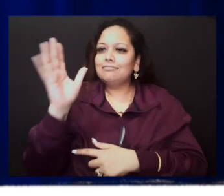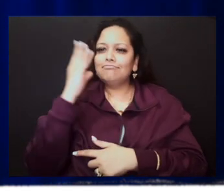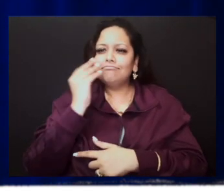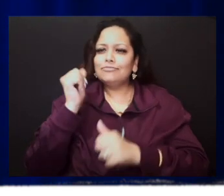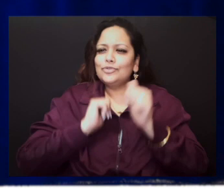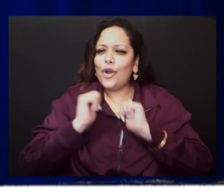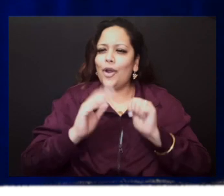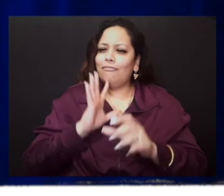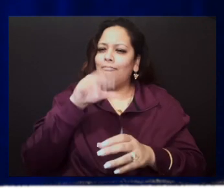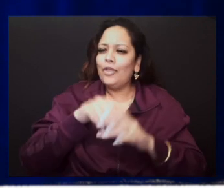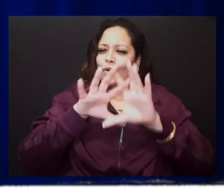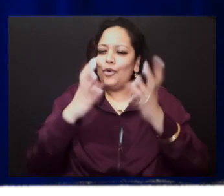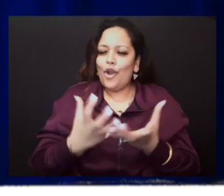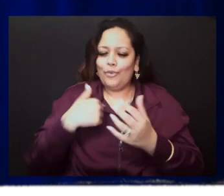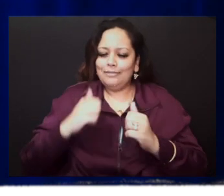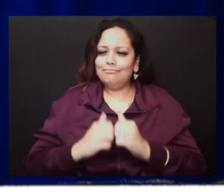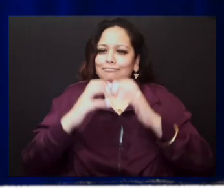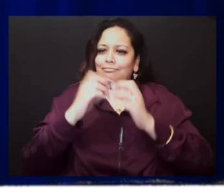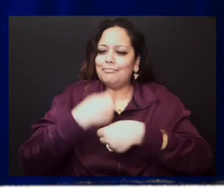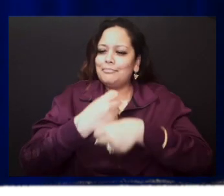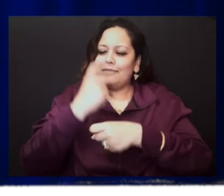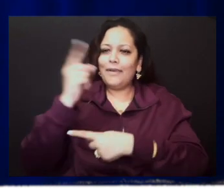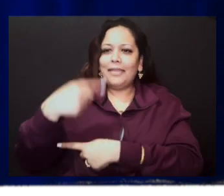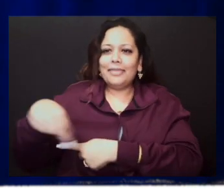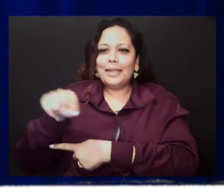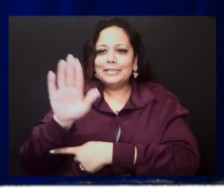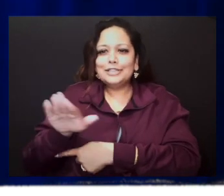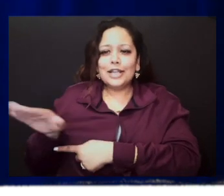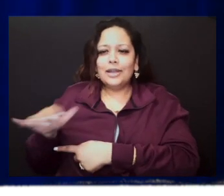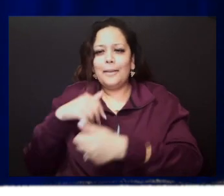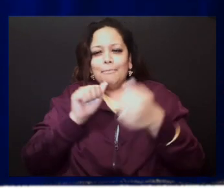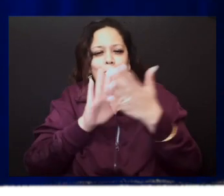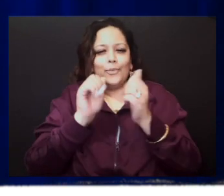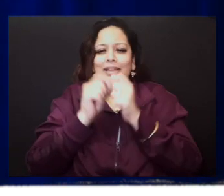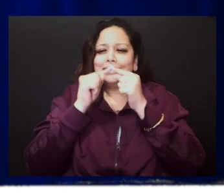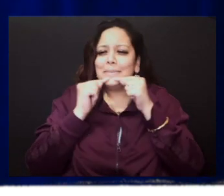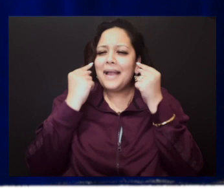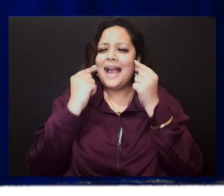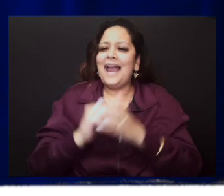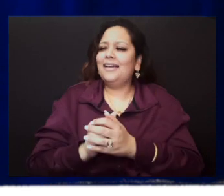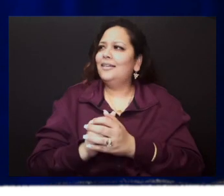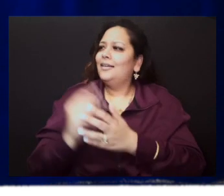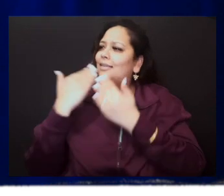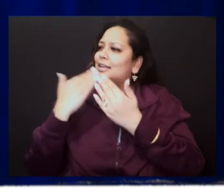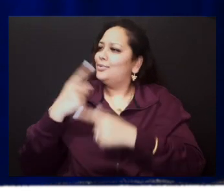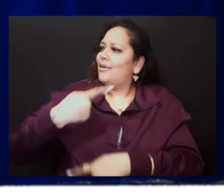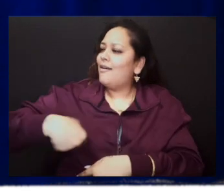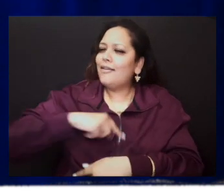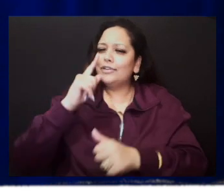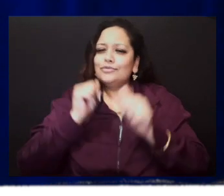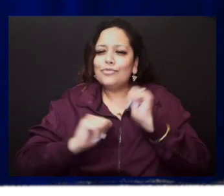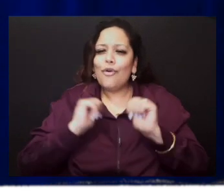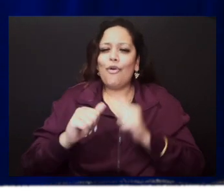engage in the world we have created for them. Being approached in town with a smile and being thanked for the show. A hug in